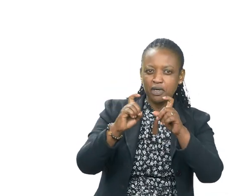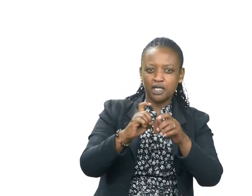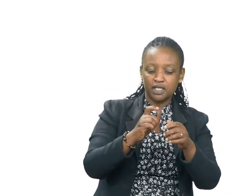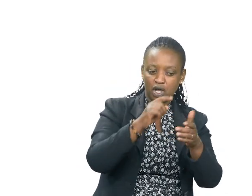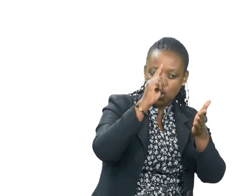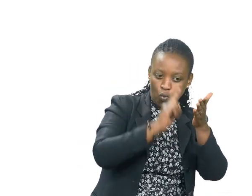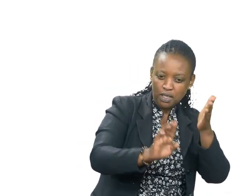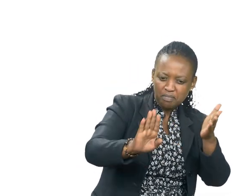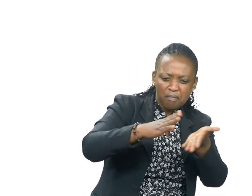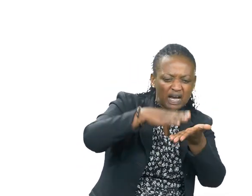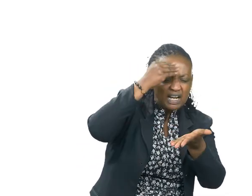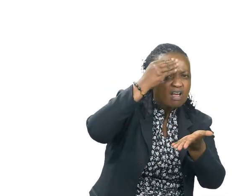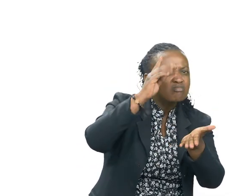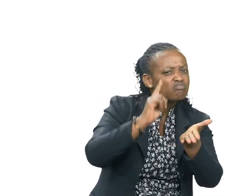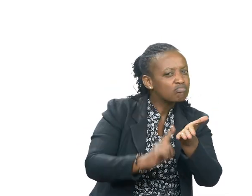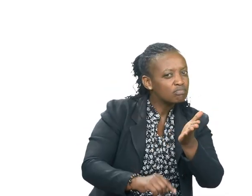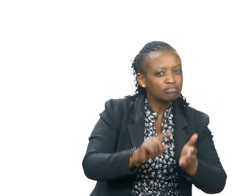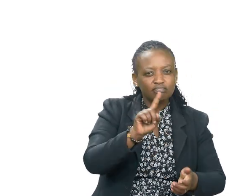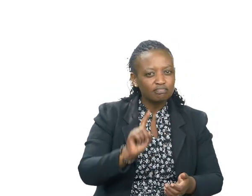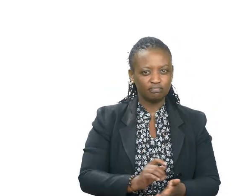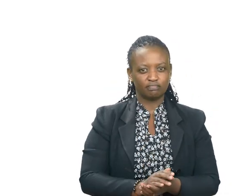image of what he has learned.